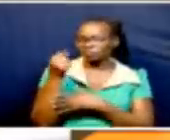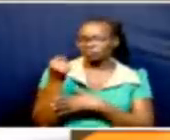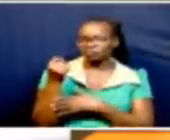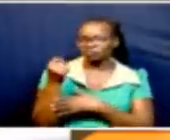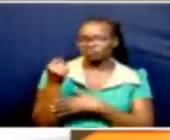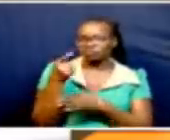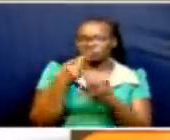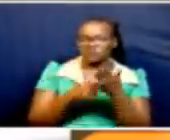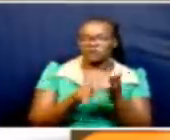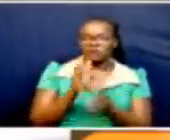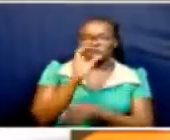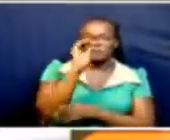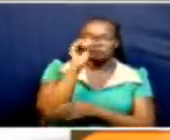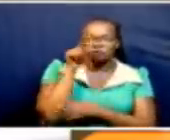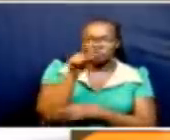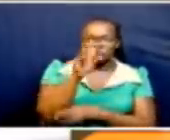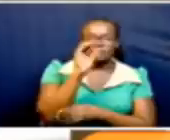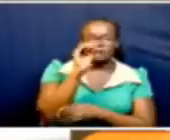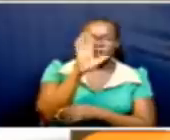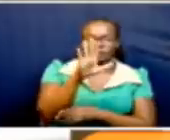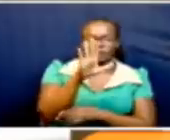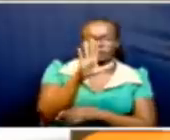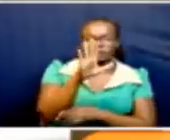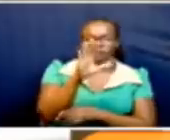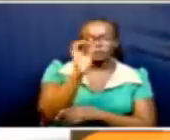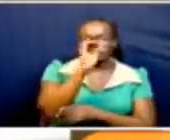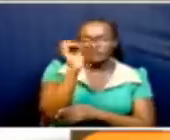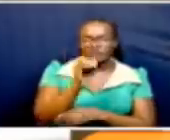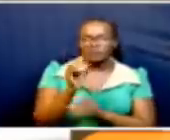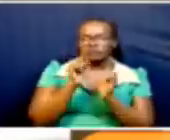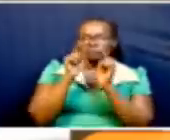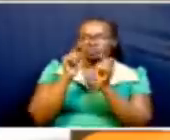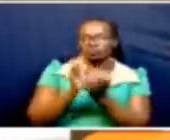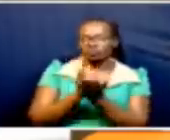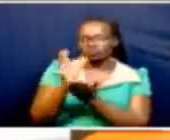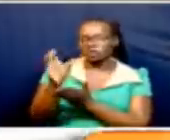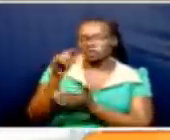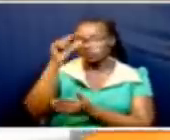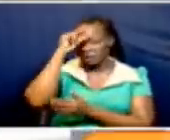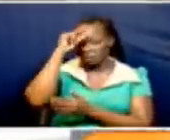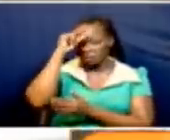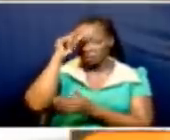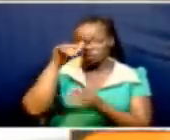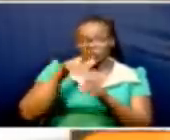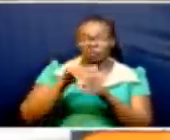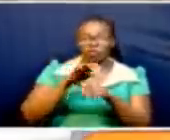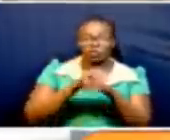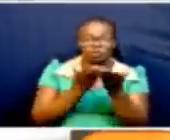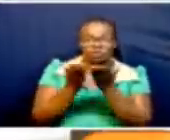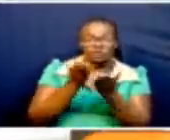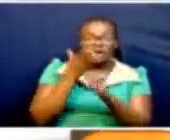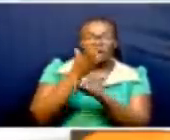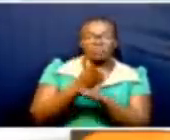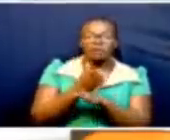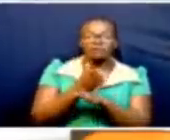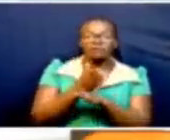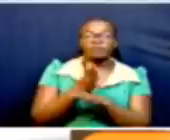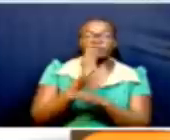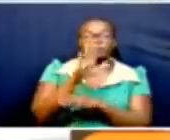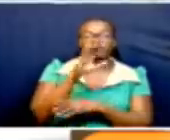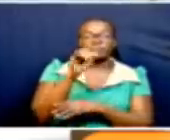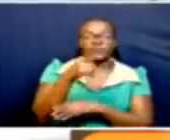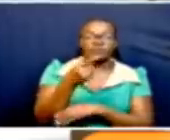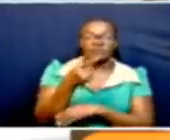0.05 goes to the government on transactions above 500,000. Now, this government passed a budget the other day of